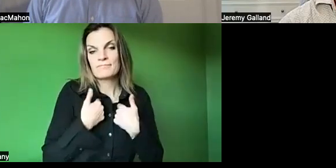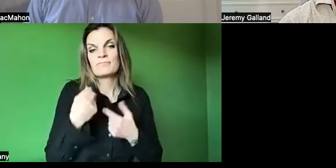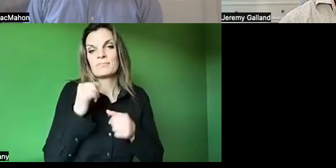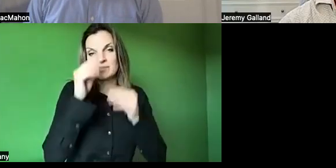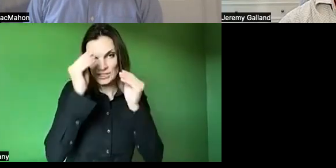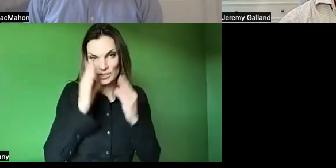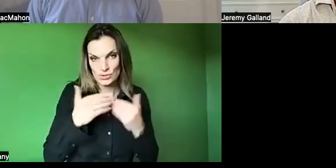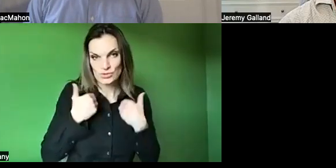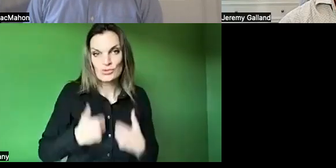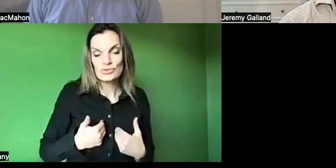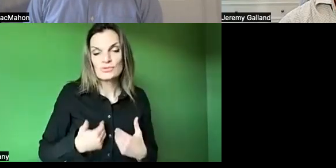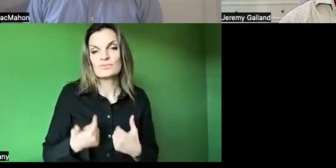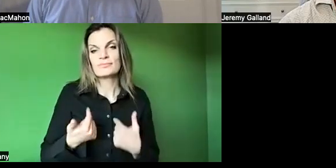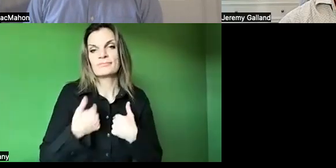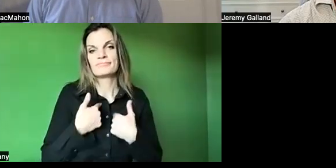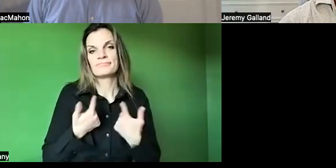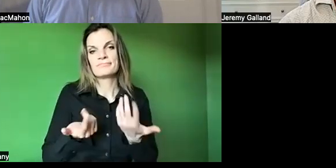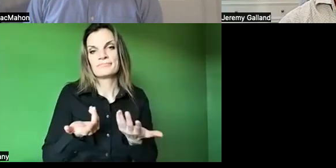teacher, I bring a